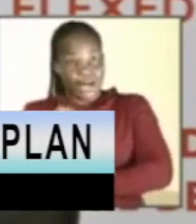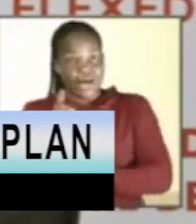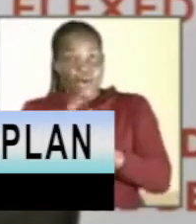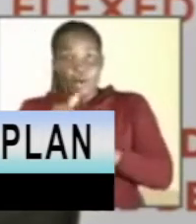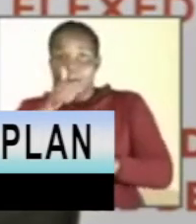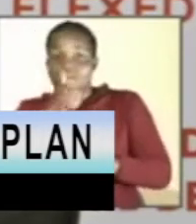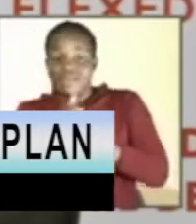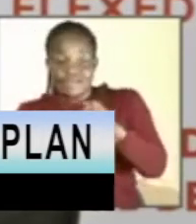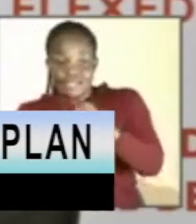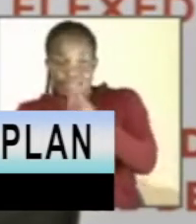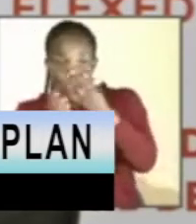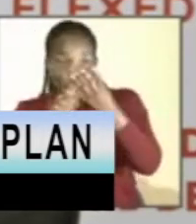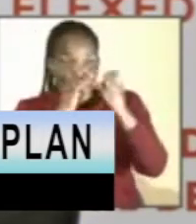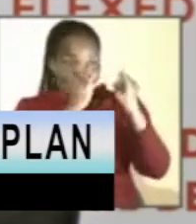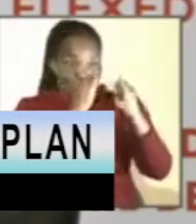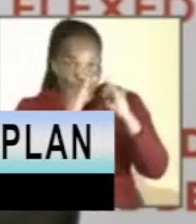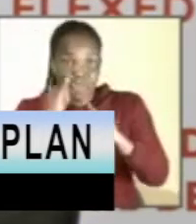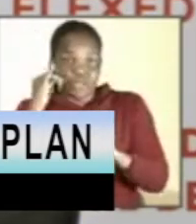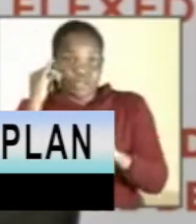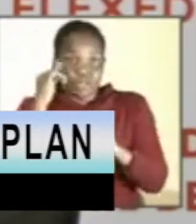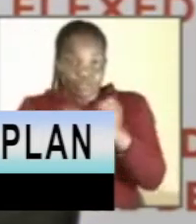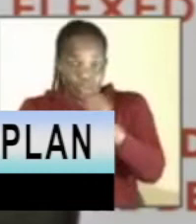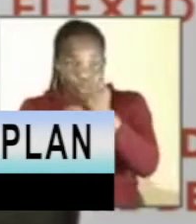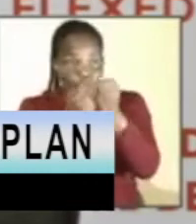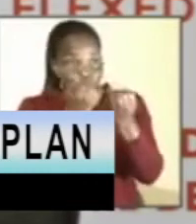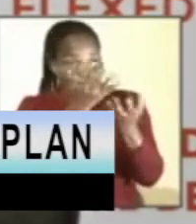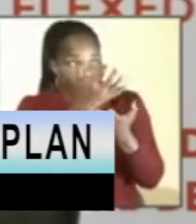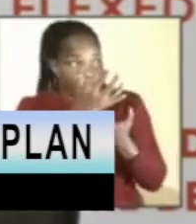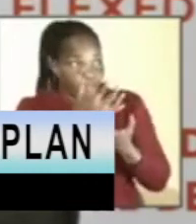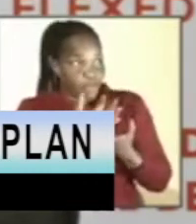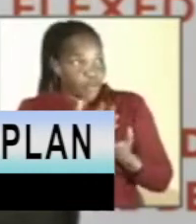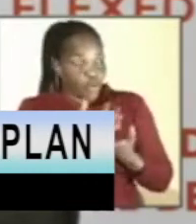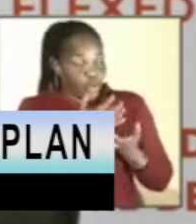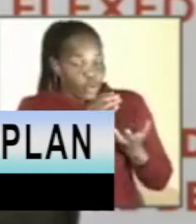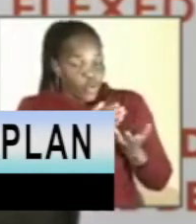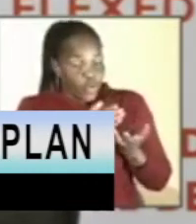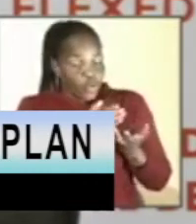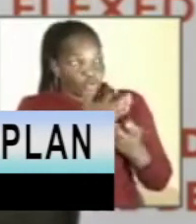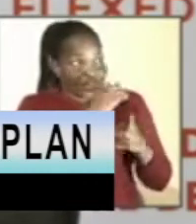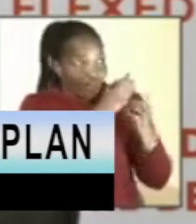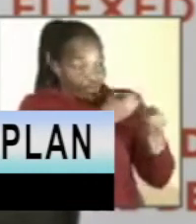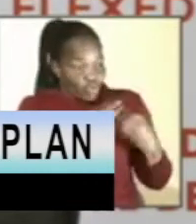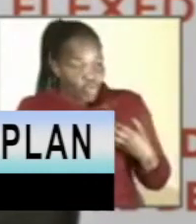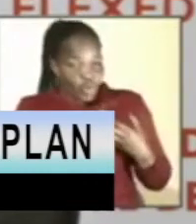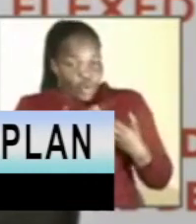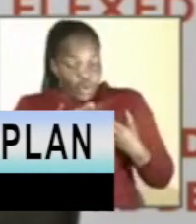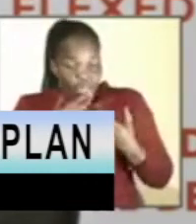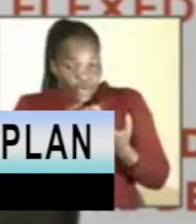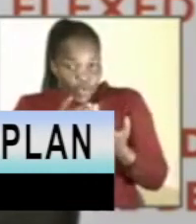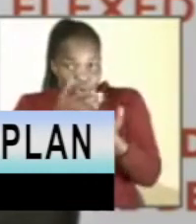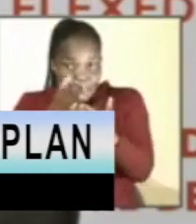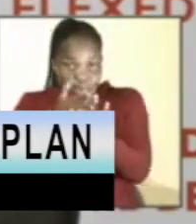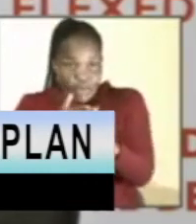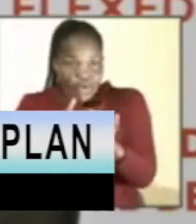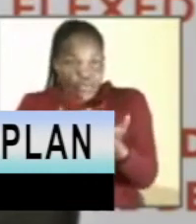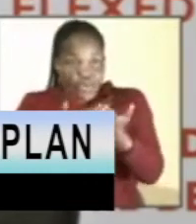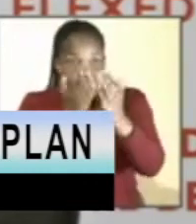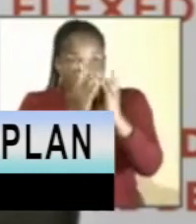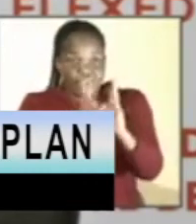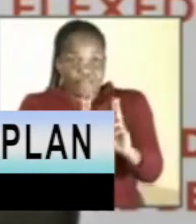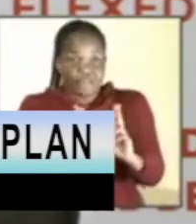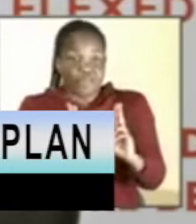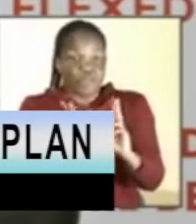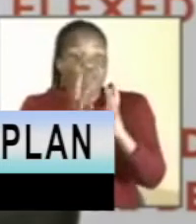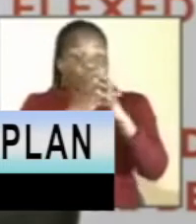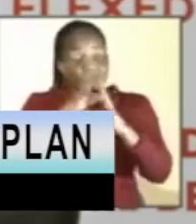or individual donations. So in that way, we are able to help our people who cannot make ends meet. And